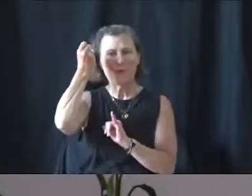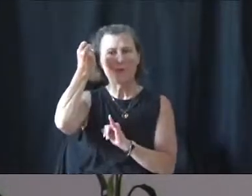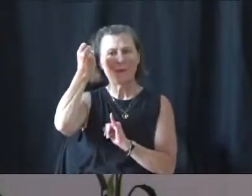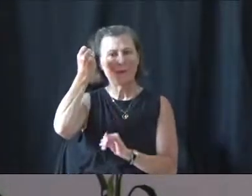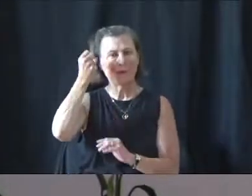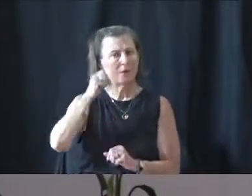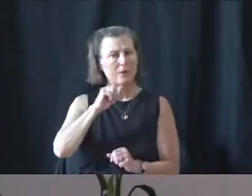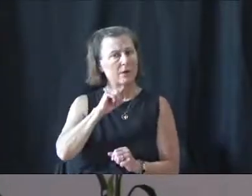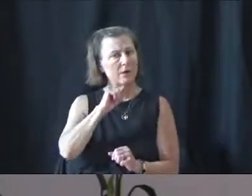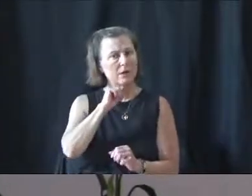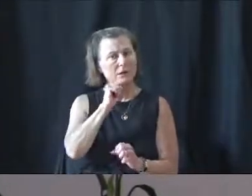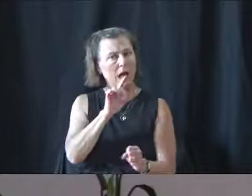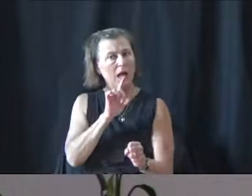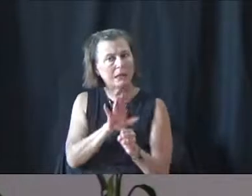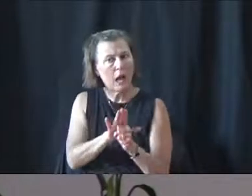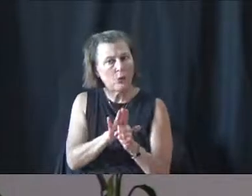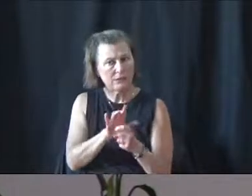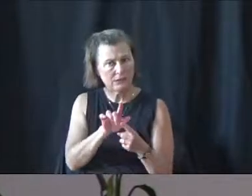guaranteed to you.